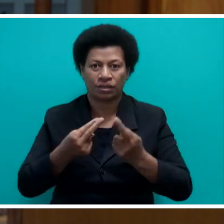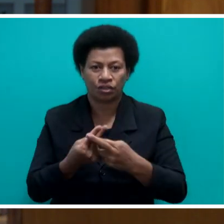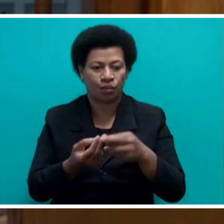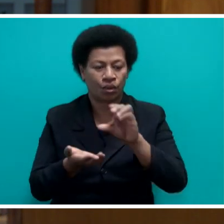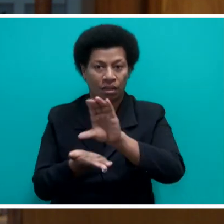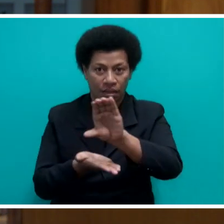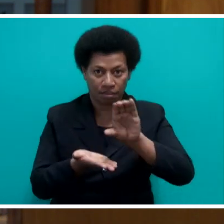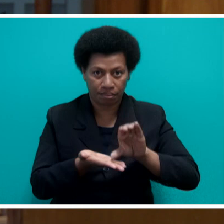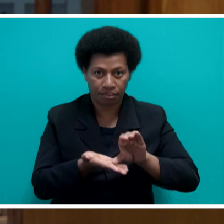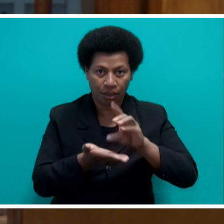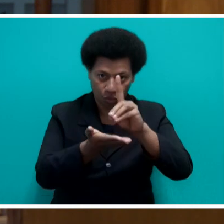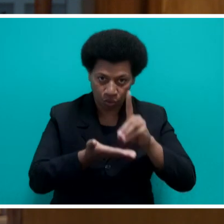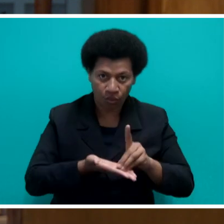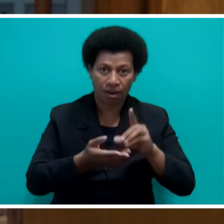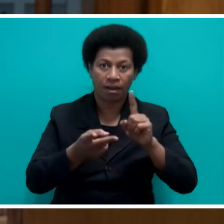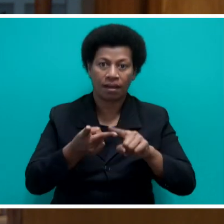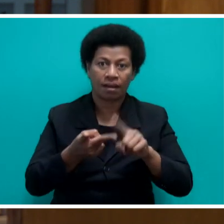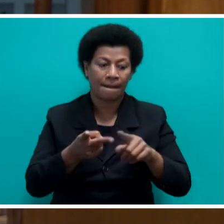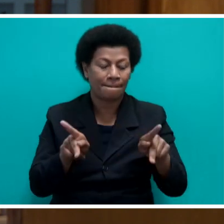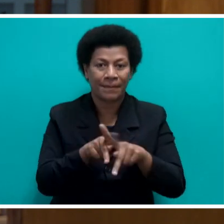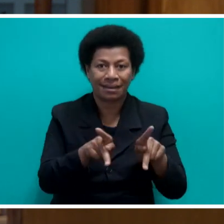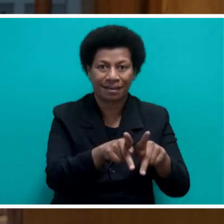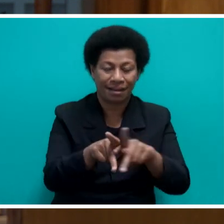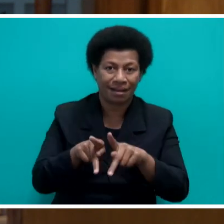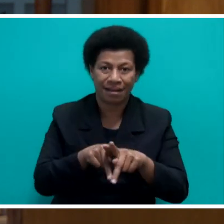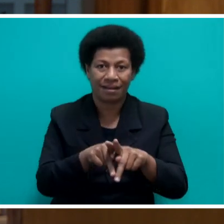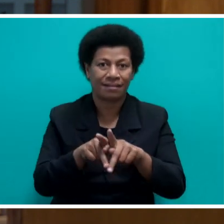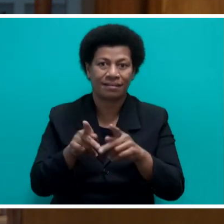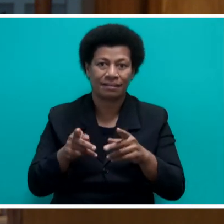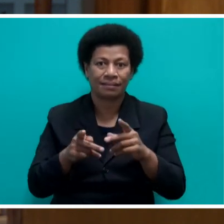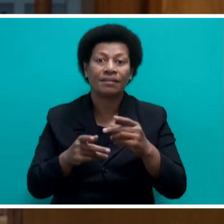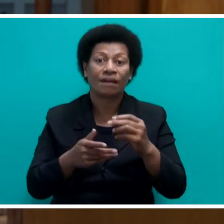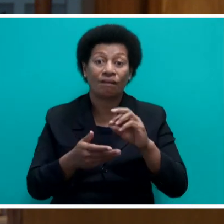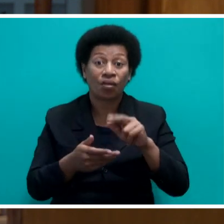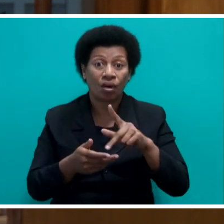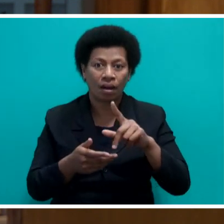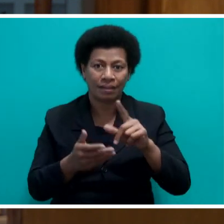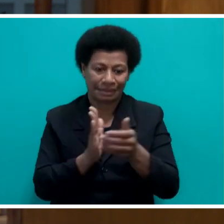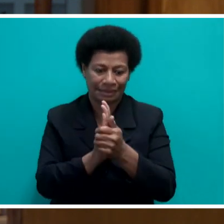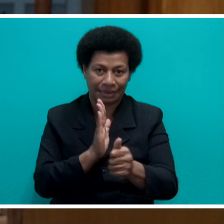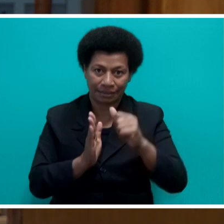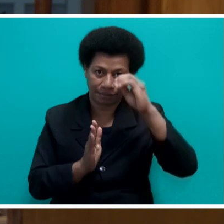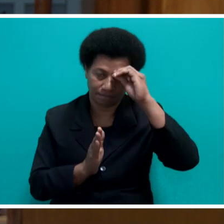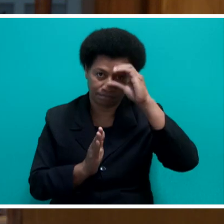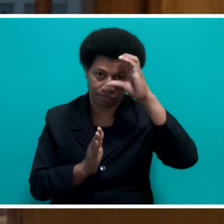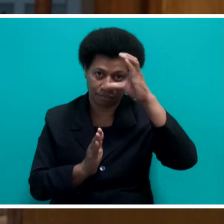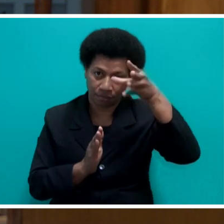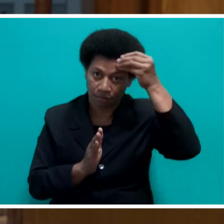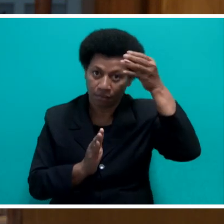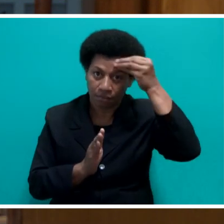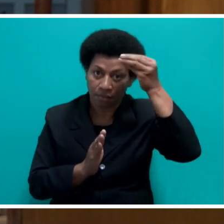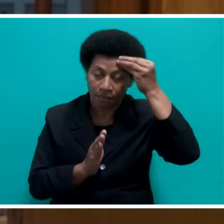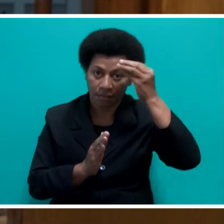and with key stakeholders to deepen research capacity at individual and